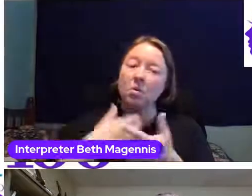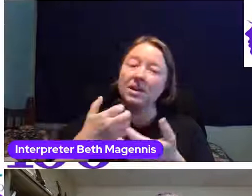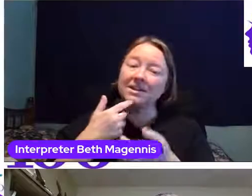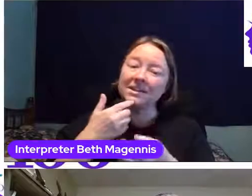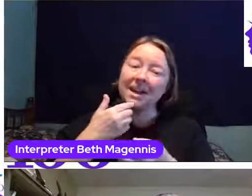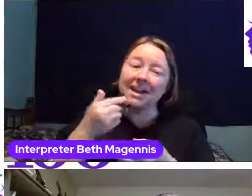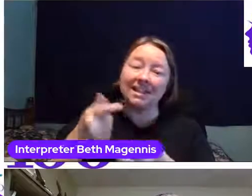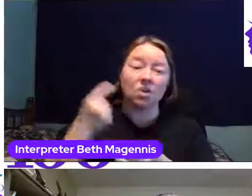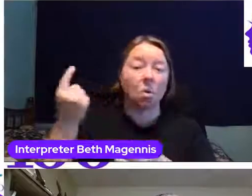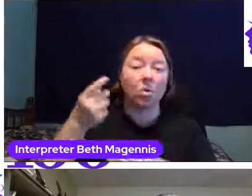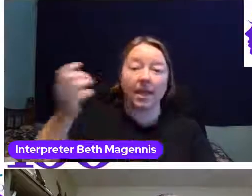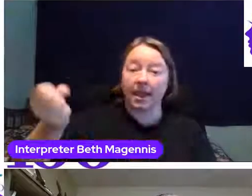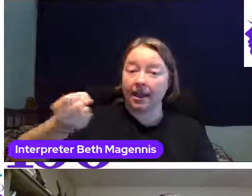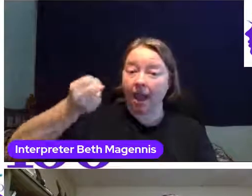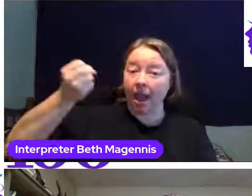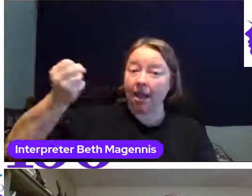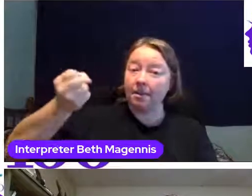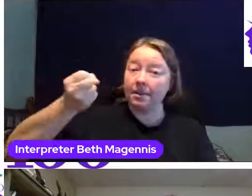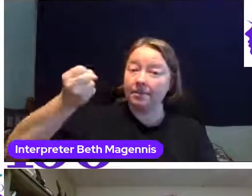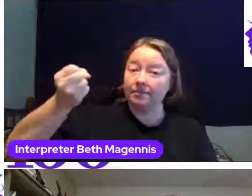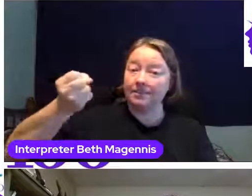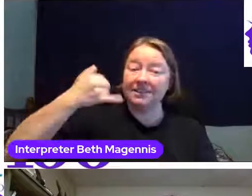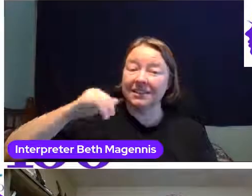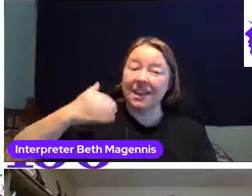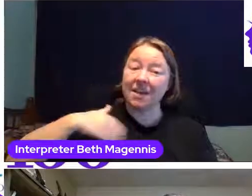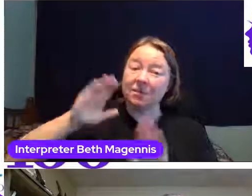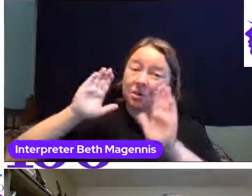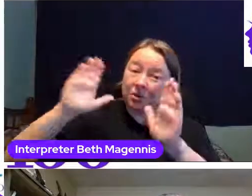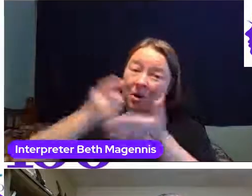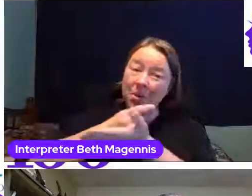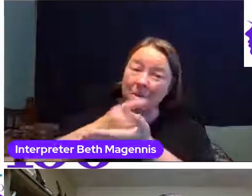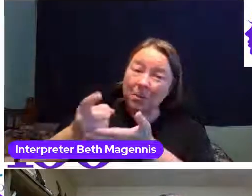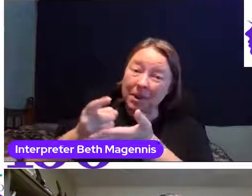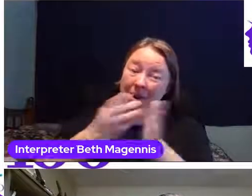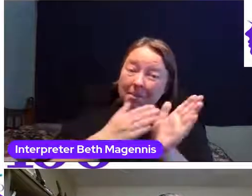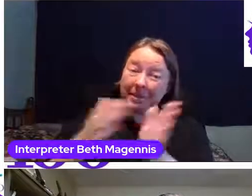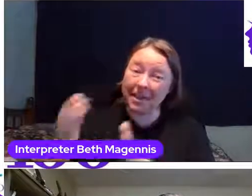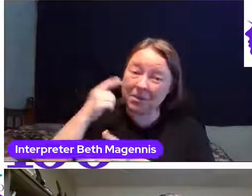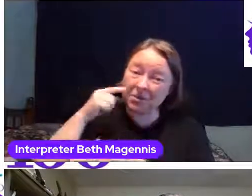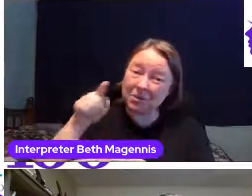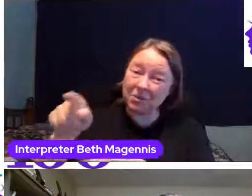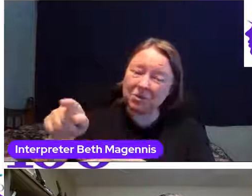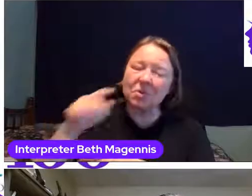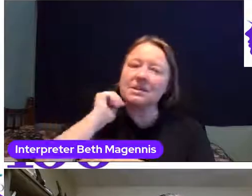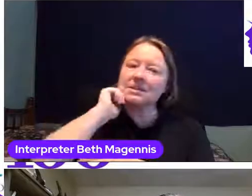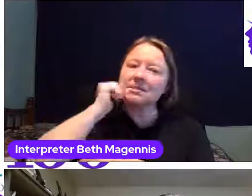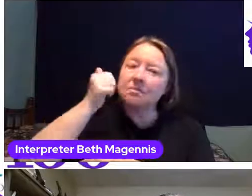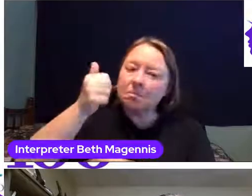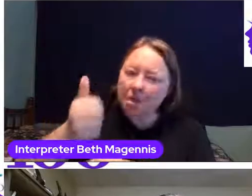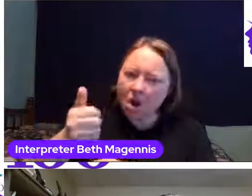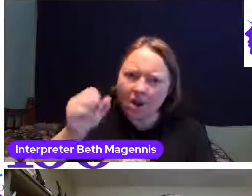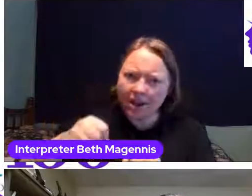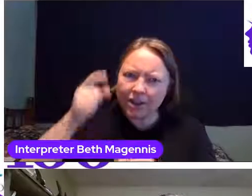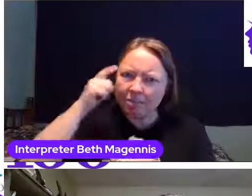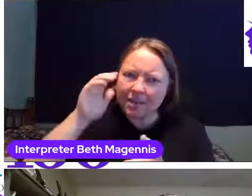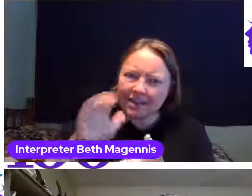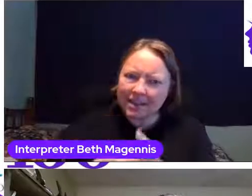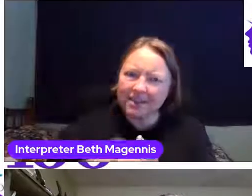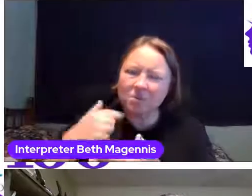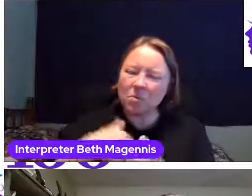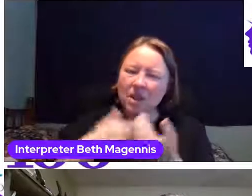this is only a comma. We still have a great week planned for you. On tomorrow, can you believe it? We have